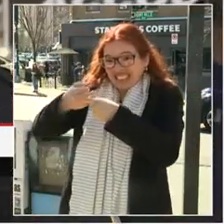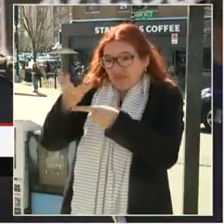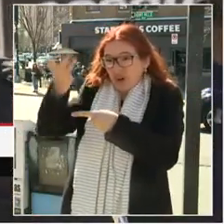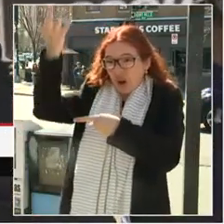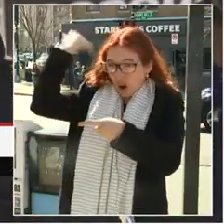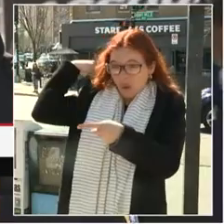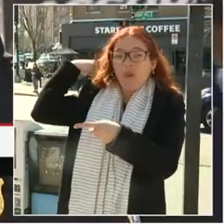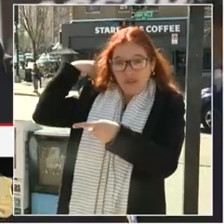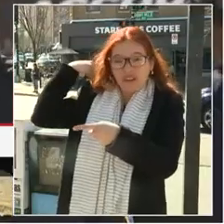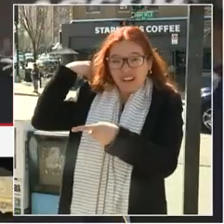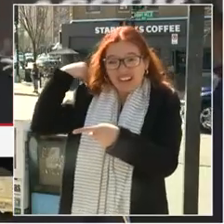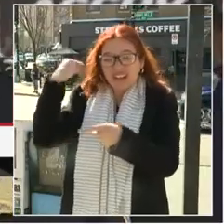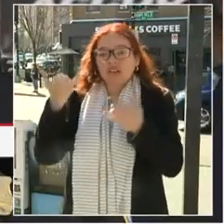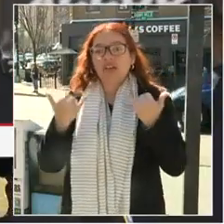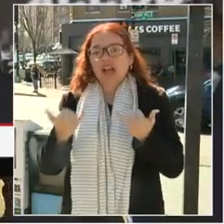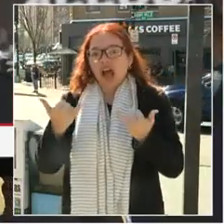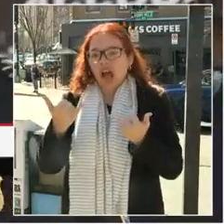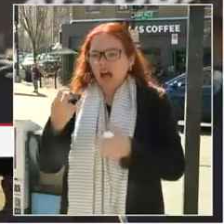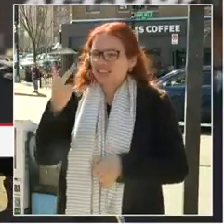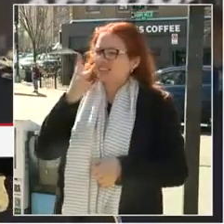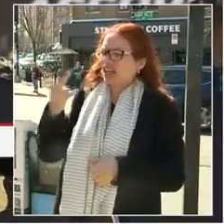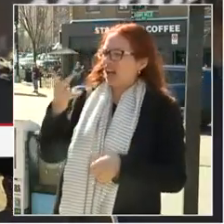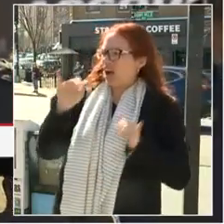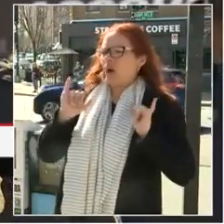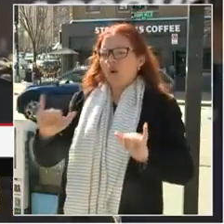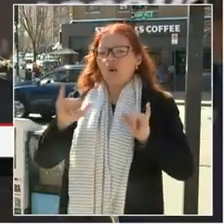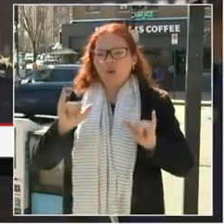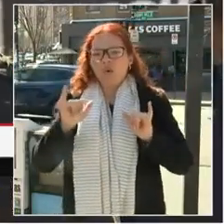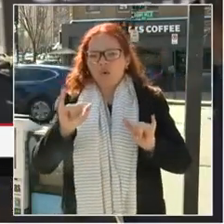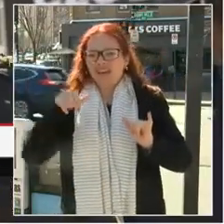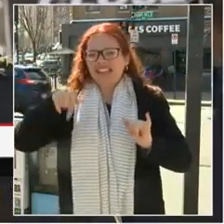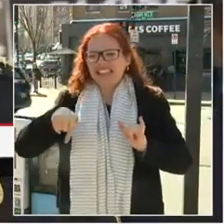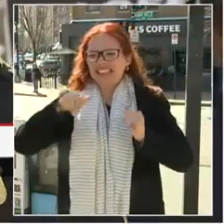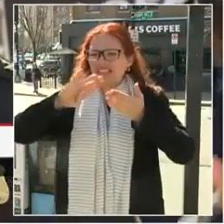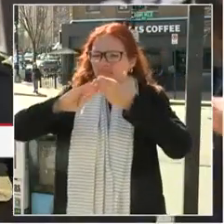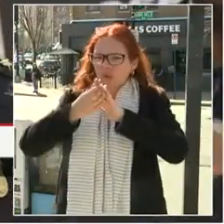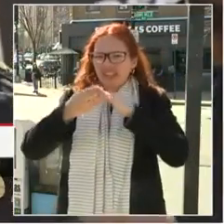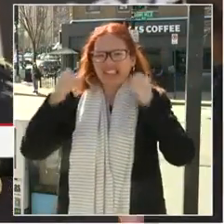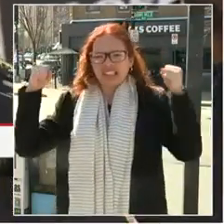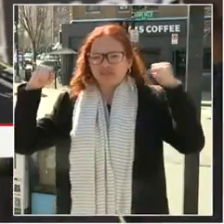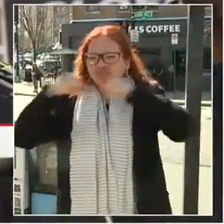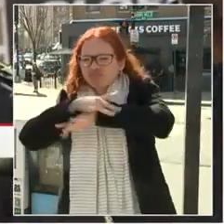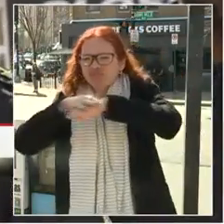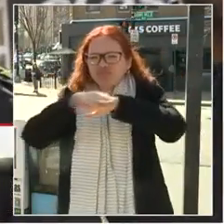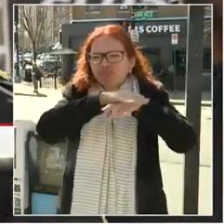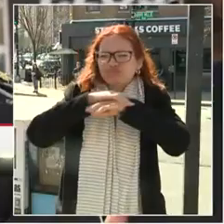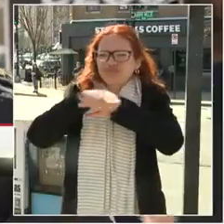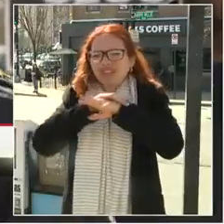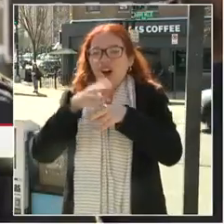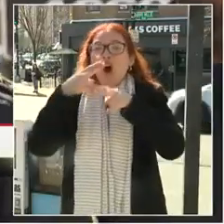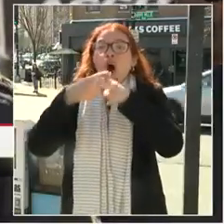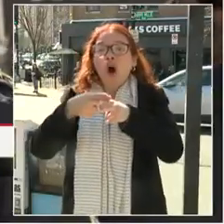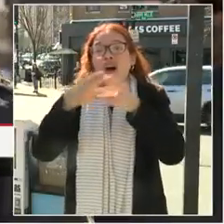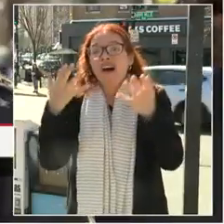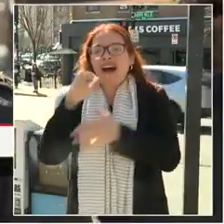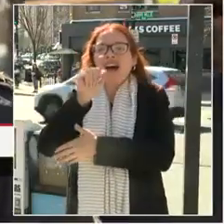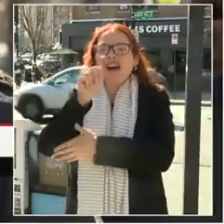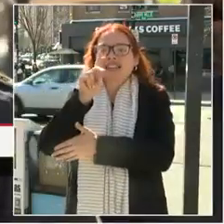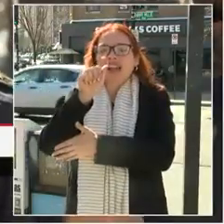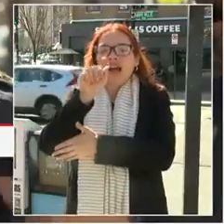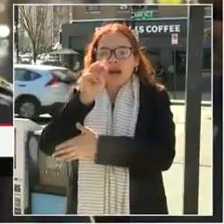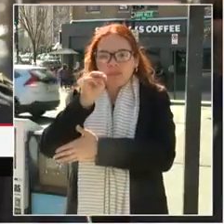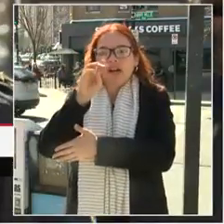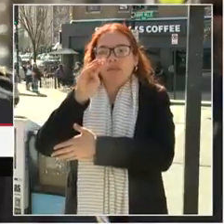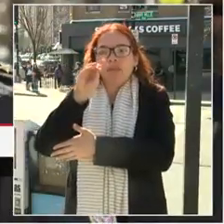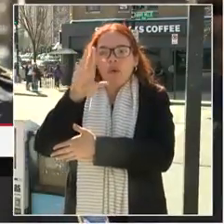But I look around this vibrant community called Adams Morgan, and it's really the people that make this community great.